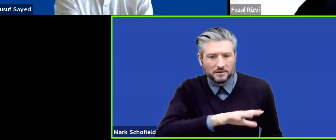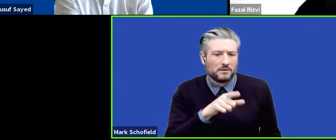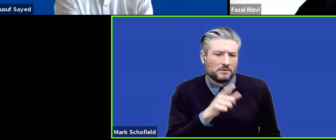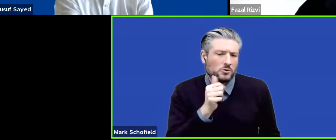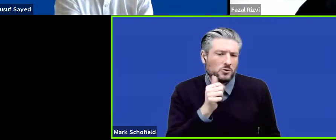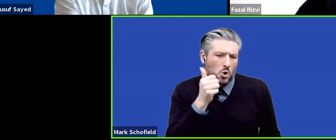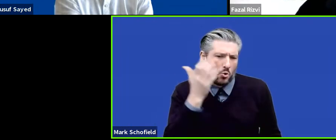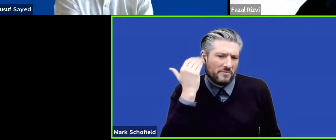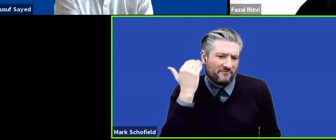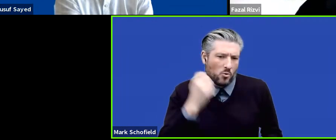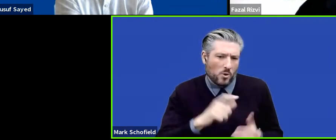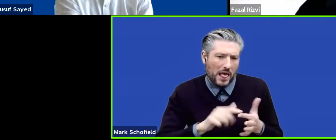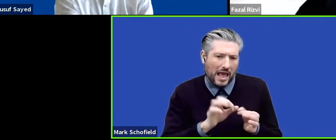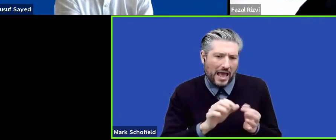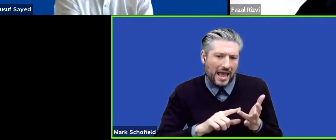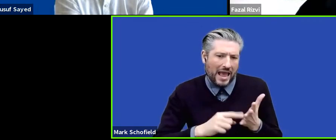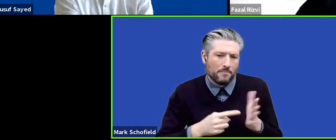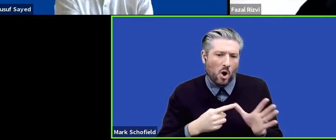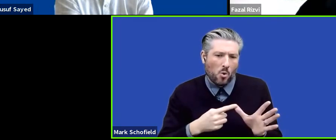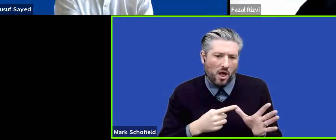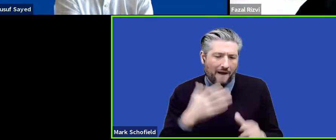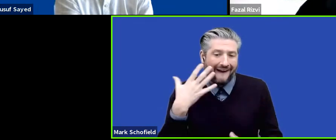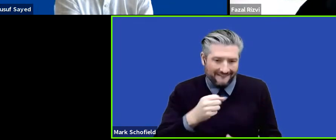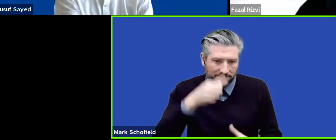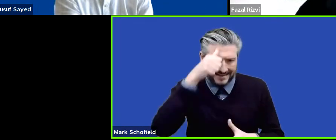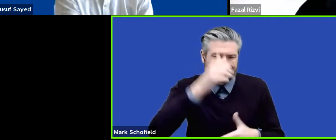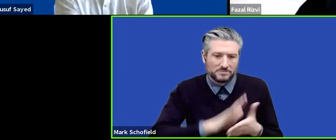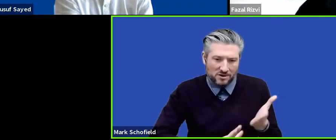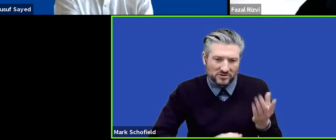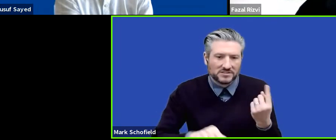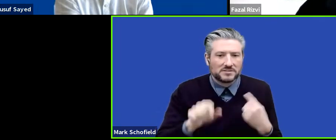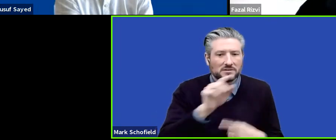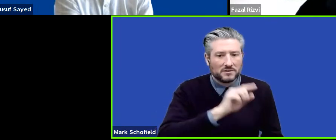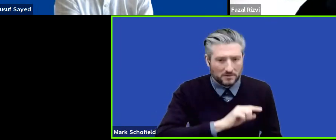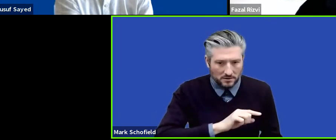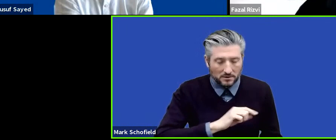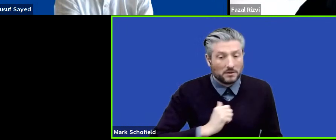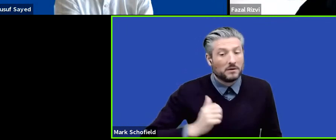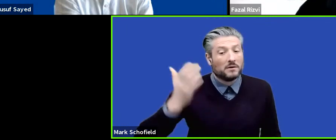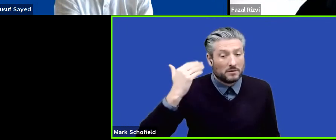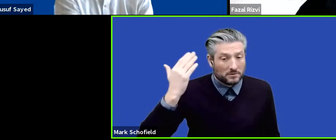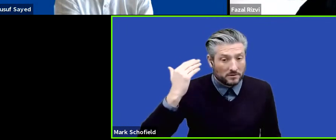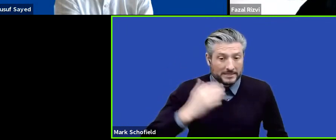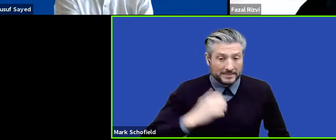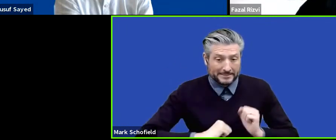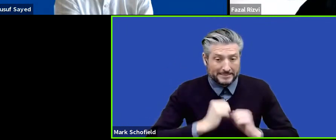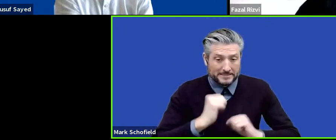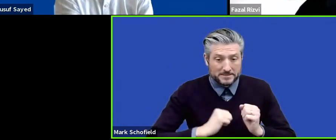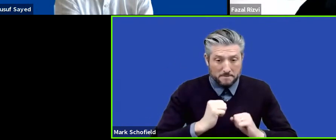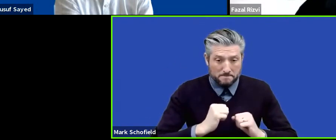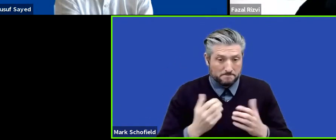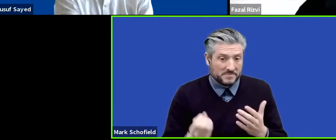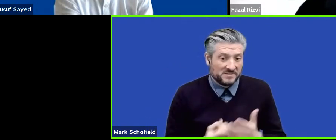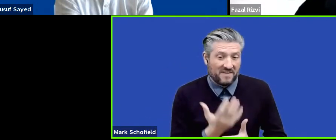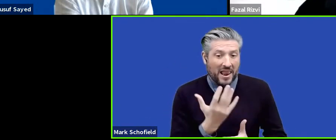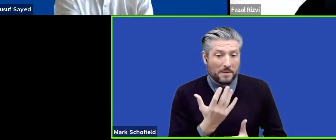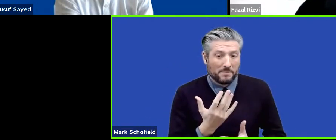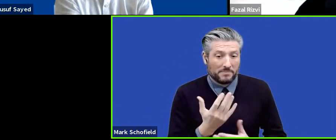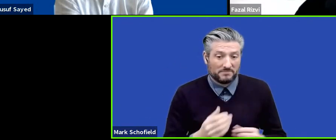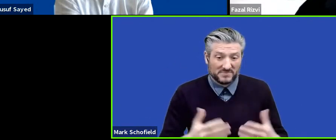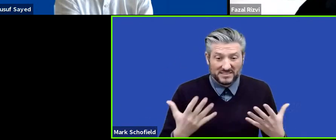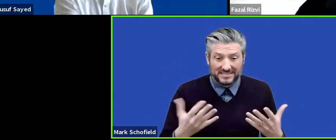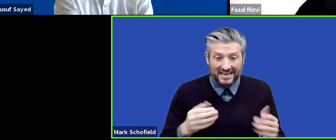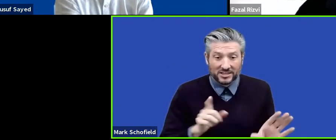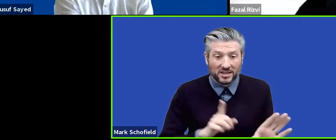result, they were able to rely upon the systems that they had developed 10 years earlier. And that